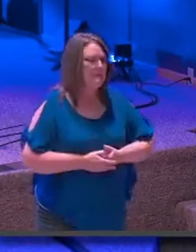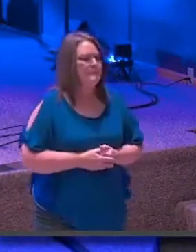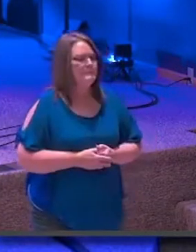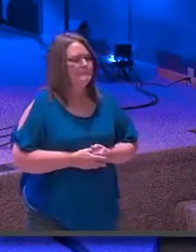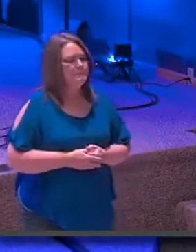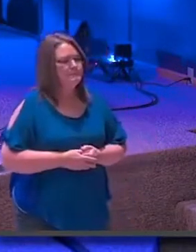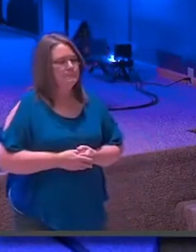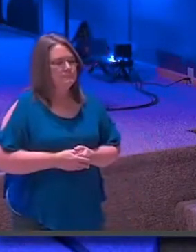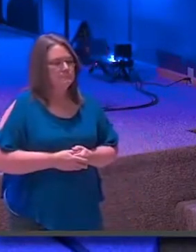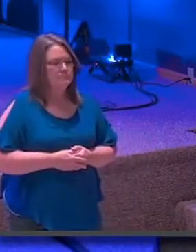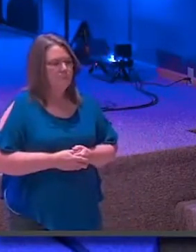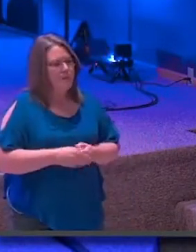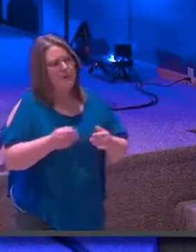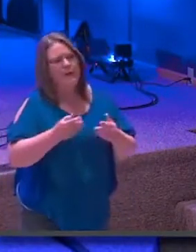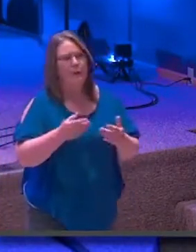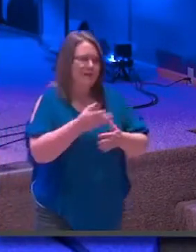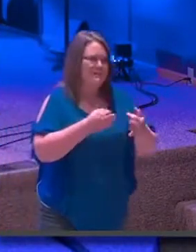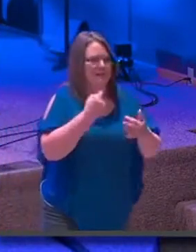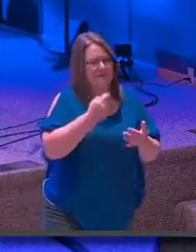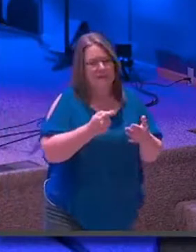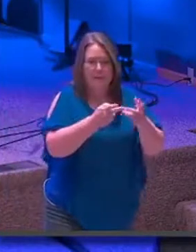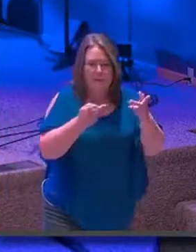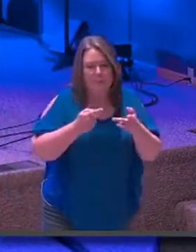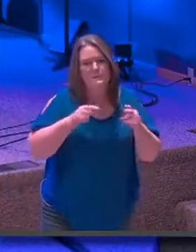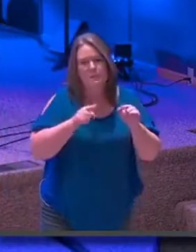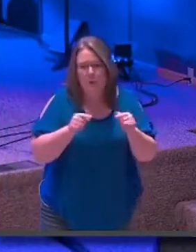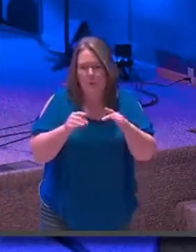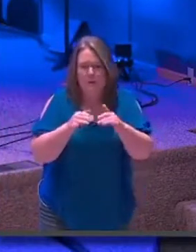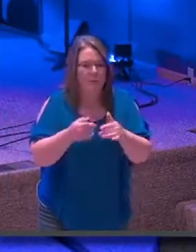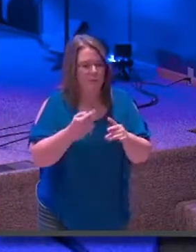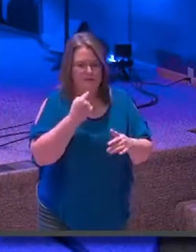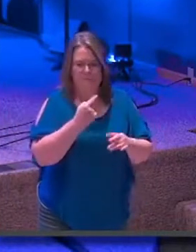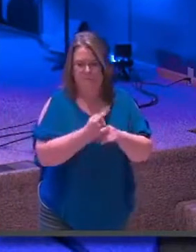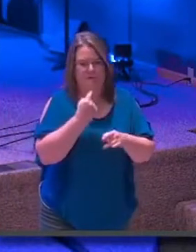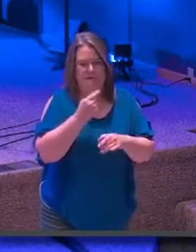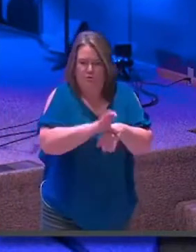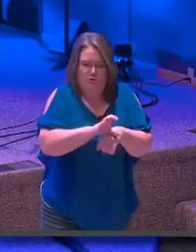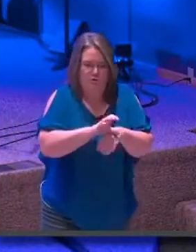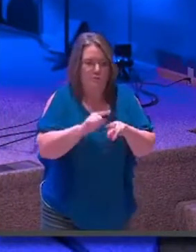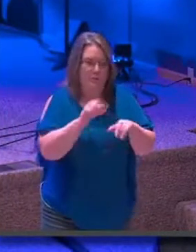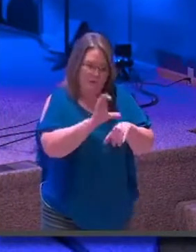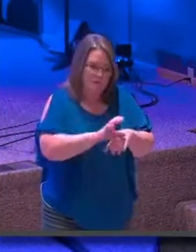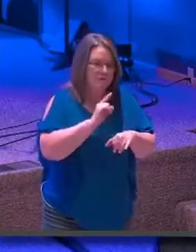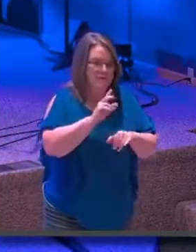you know, the place where we go together, you know, we just say the church. But the church is the people.